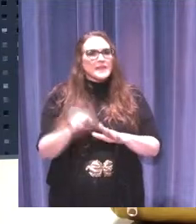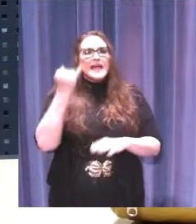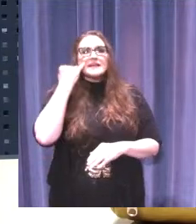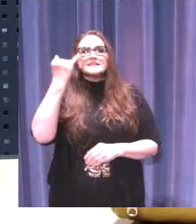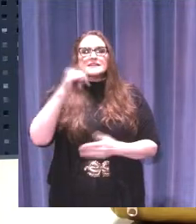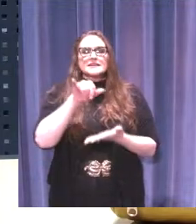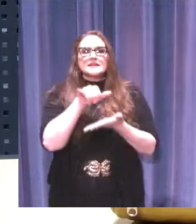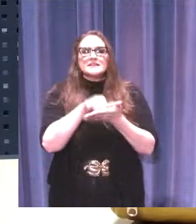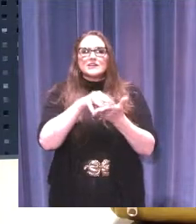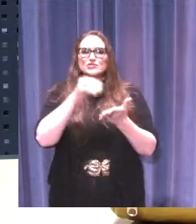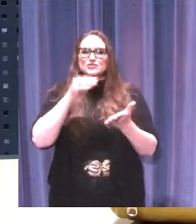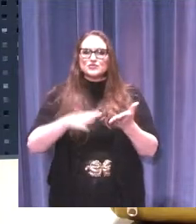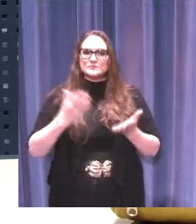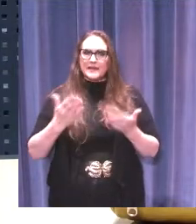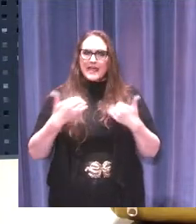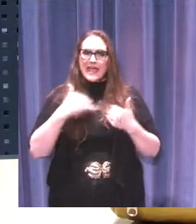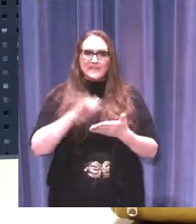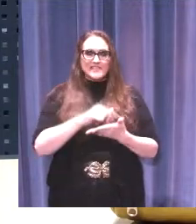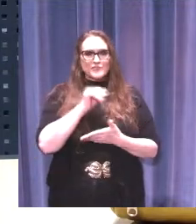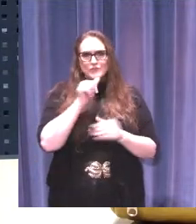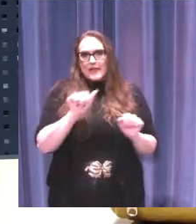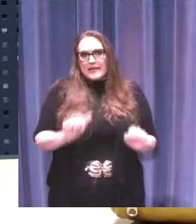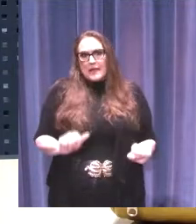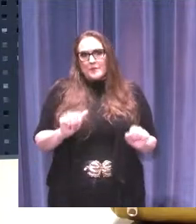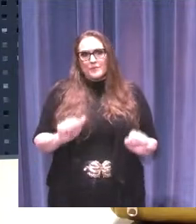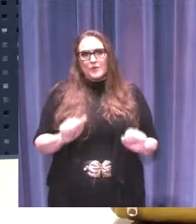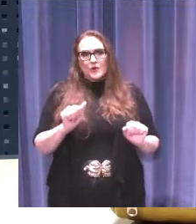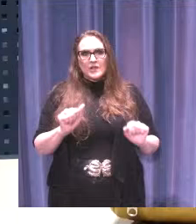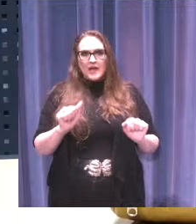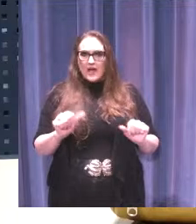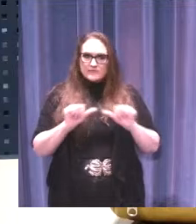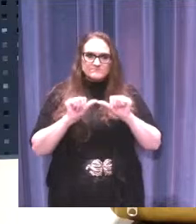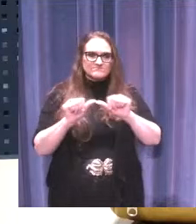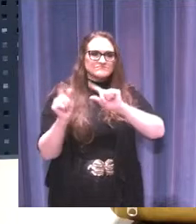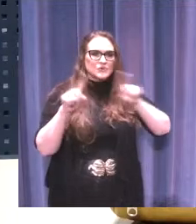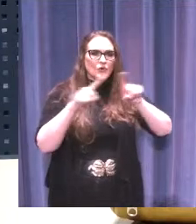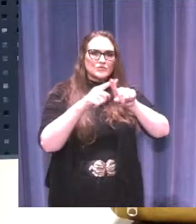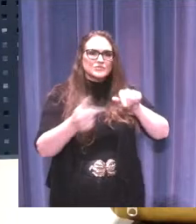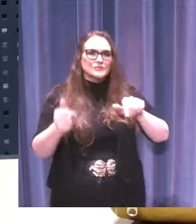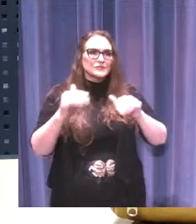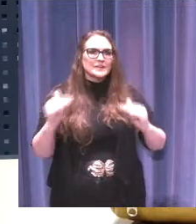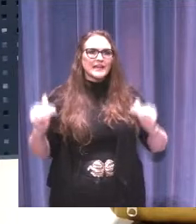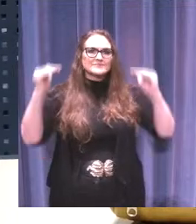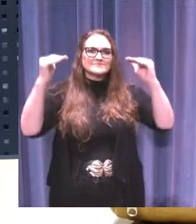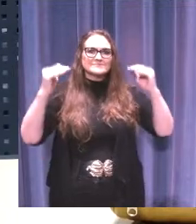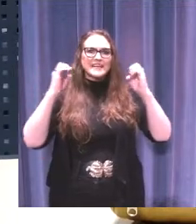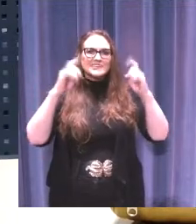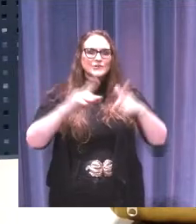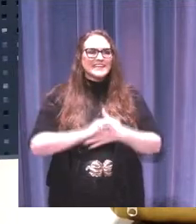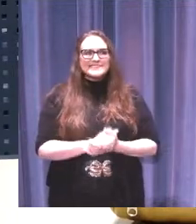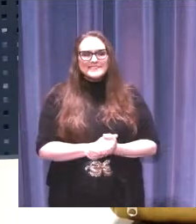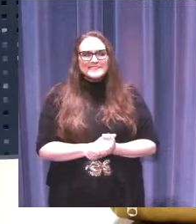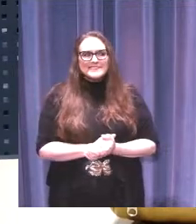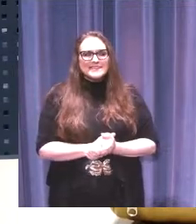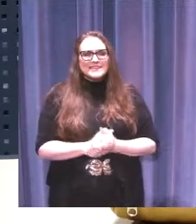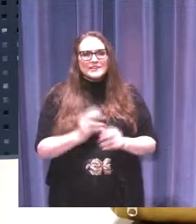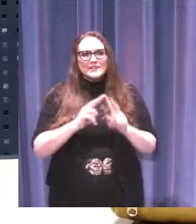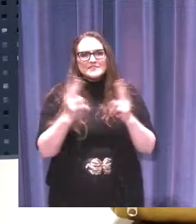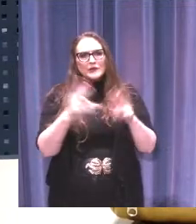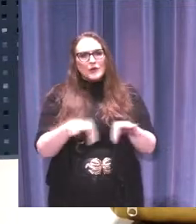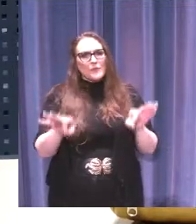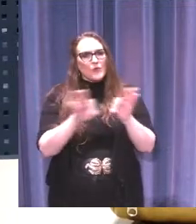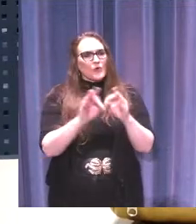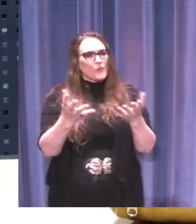idea that a student might have that they're not capable of going on to higher education. And so it's very important.